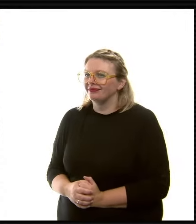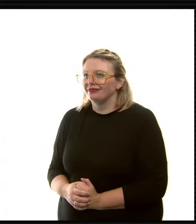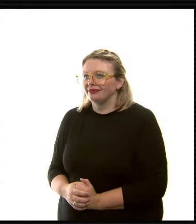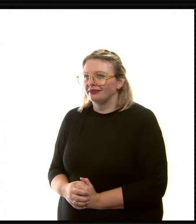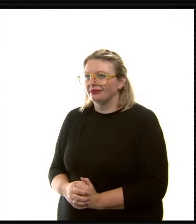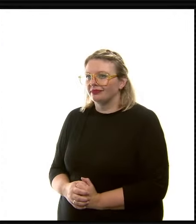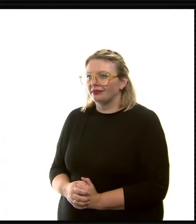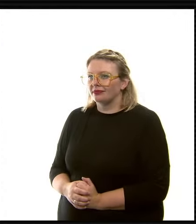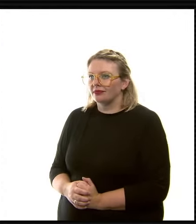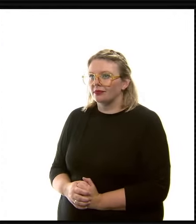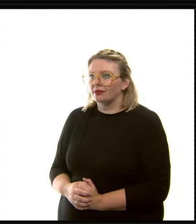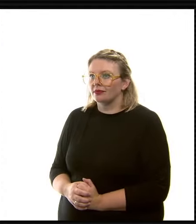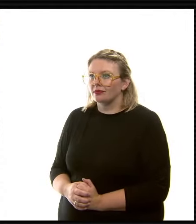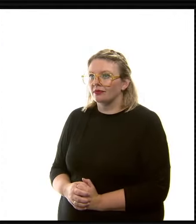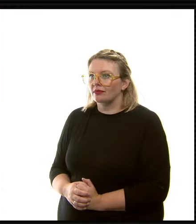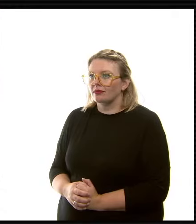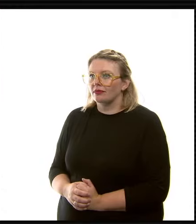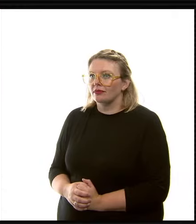Mal.